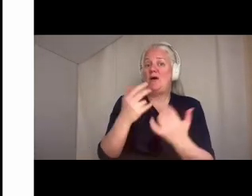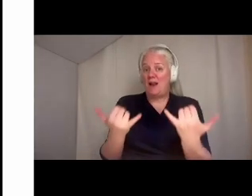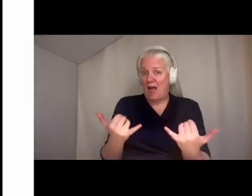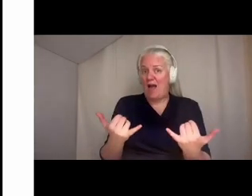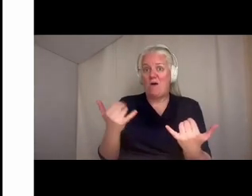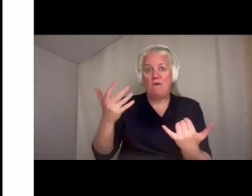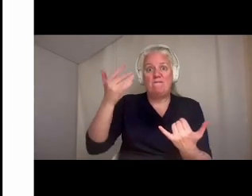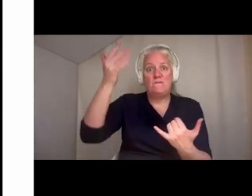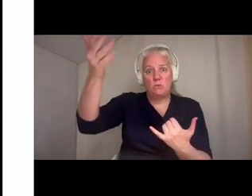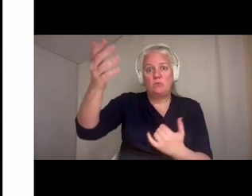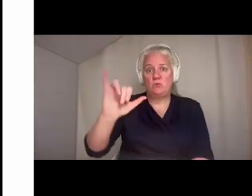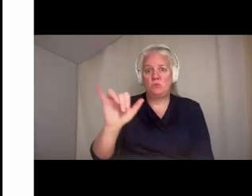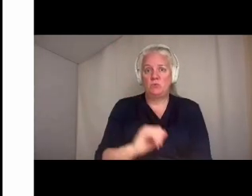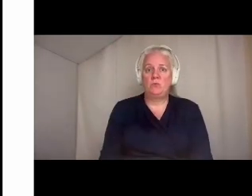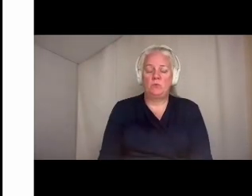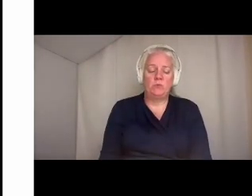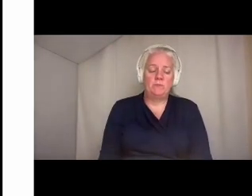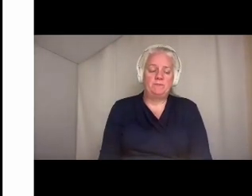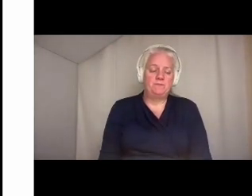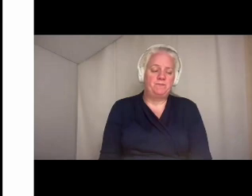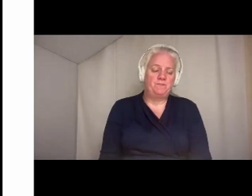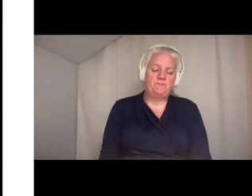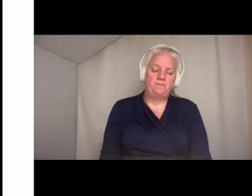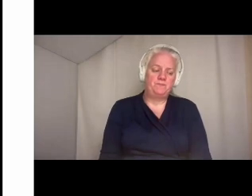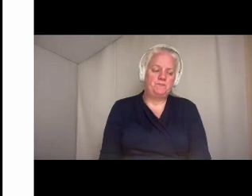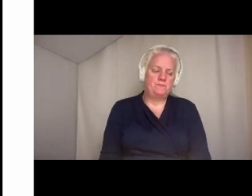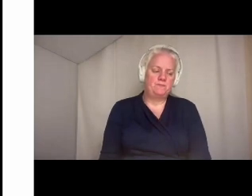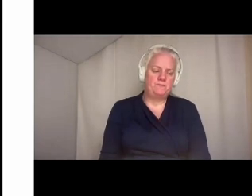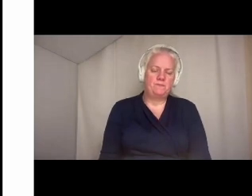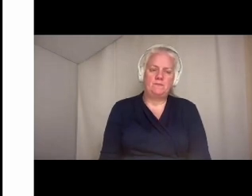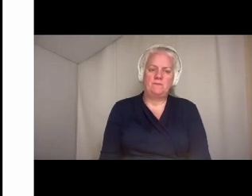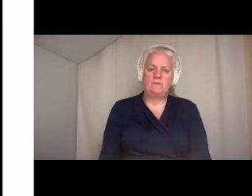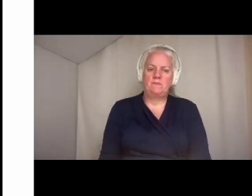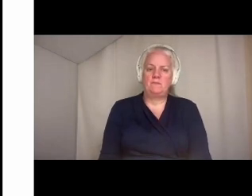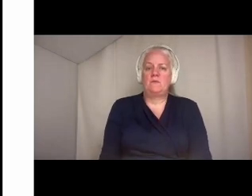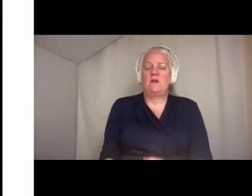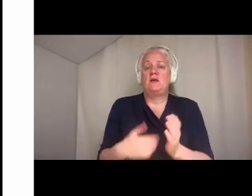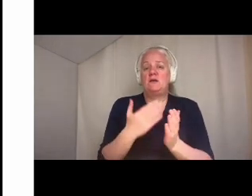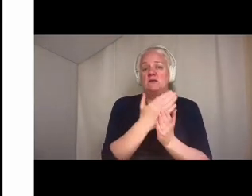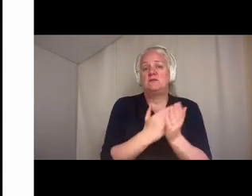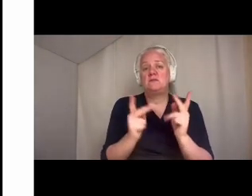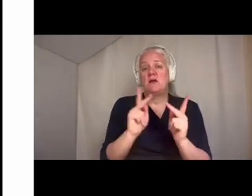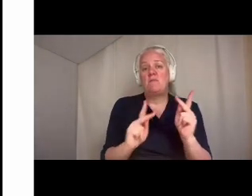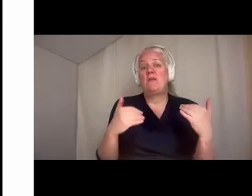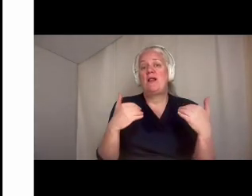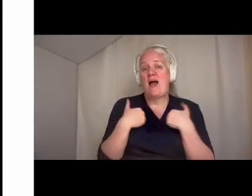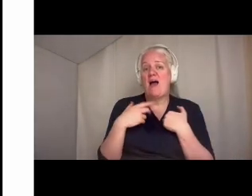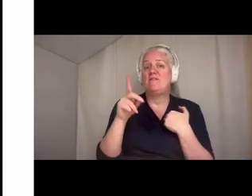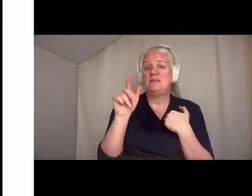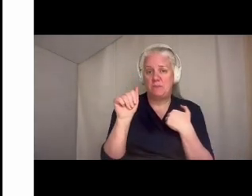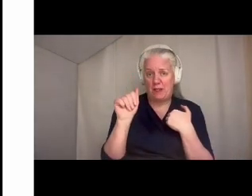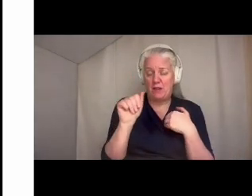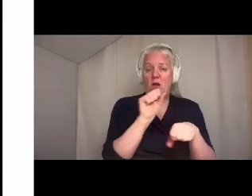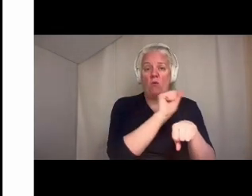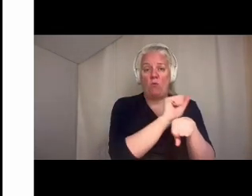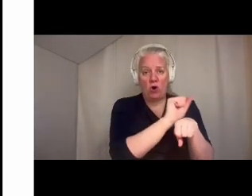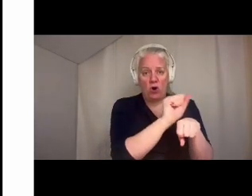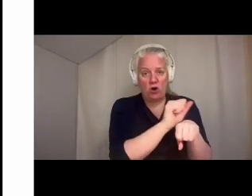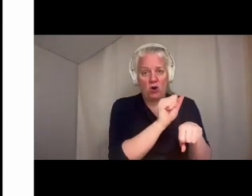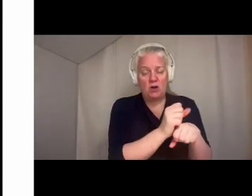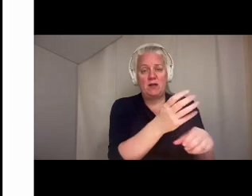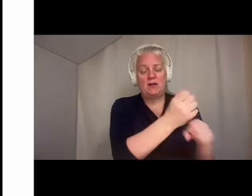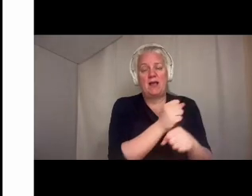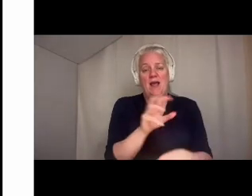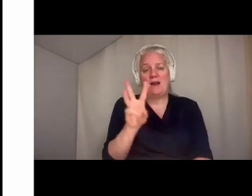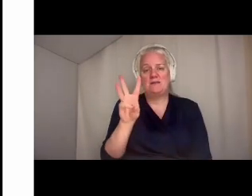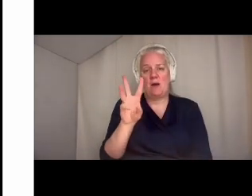future. And so some people have a disability and they may work and receive a W-2 from each